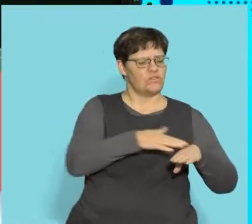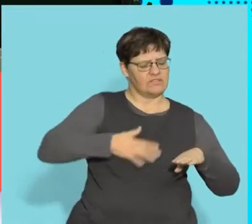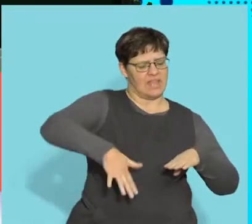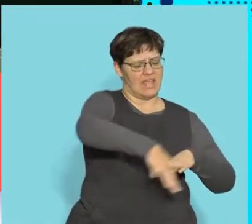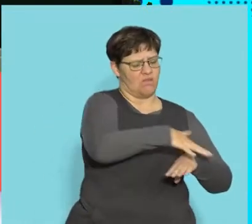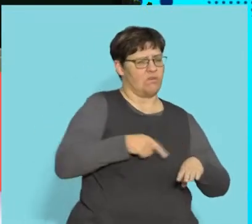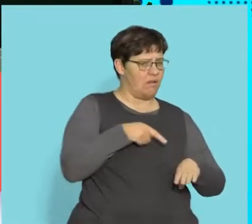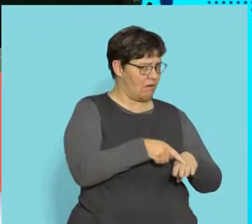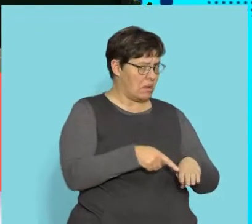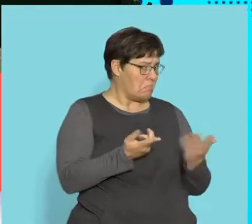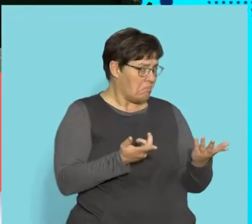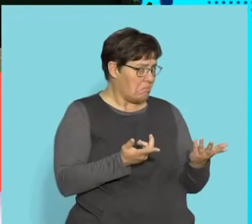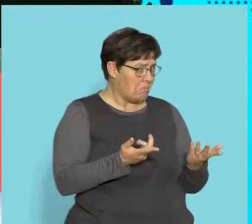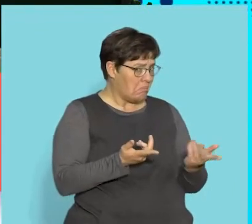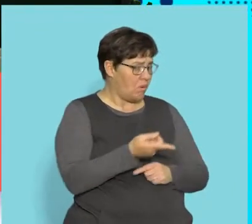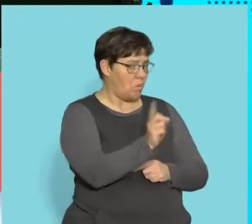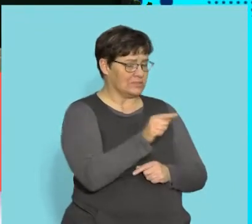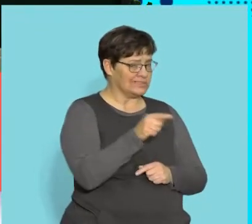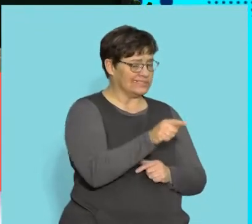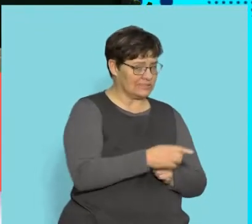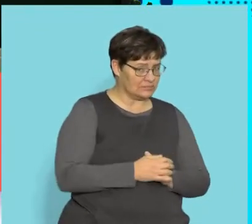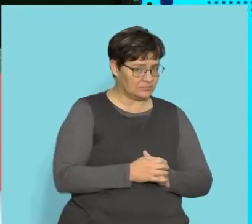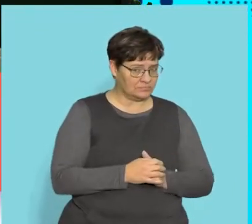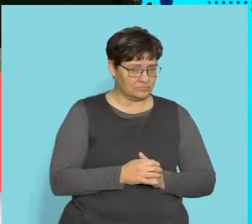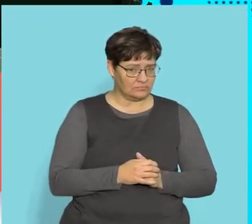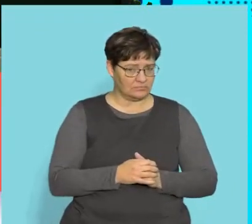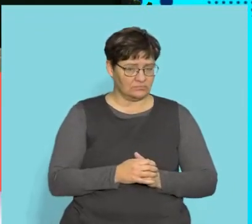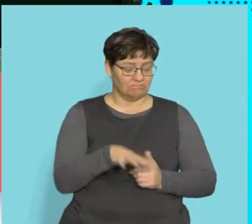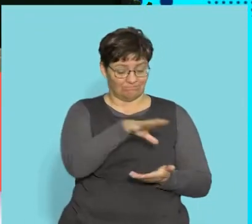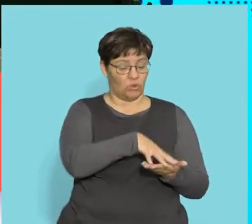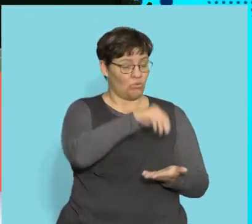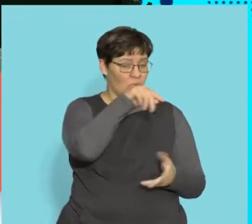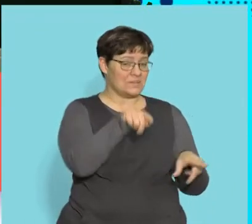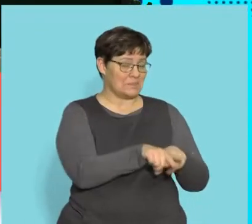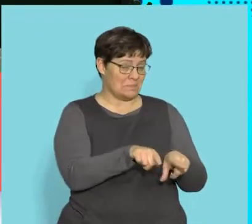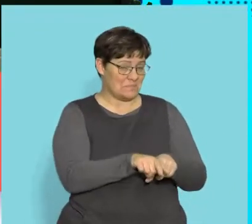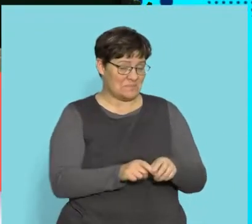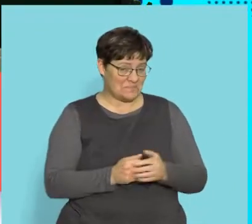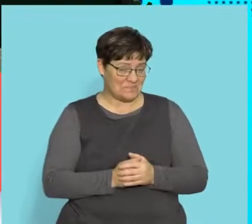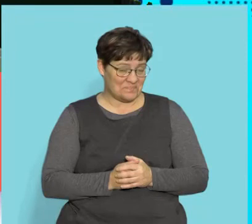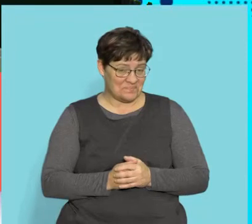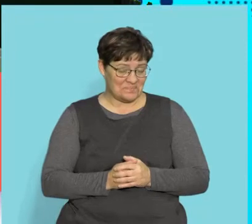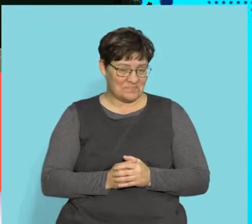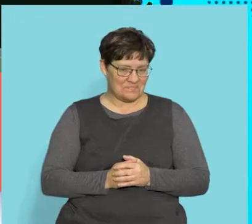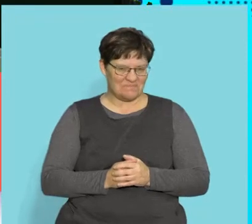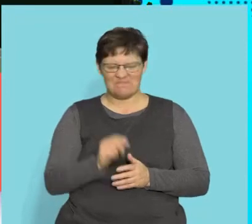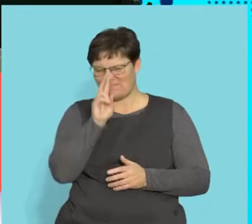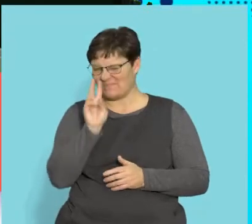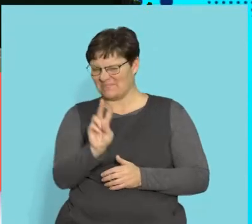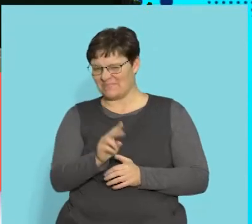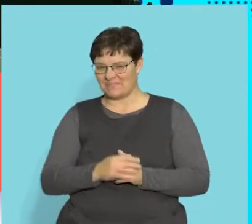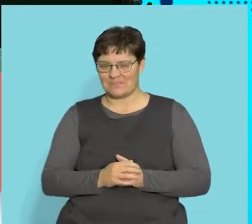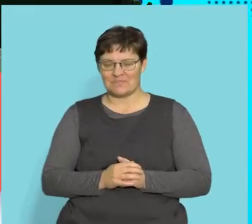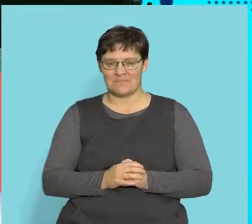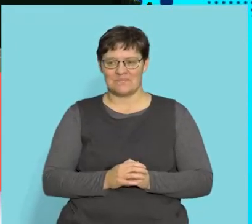any conclusions about the surface area of a cone when a scale factor has been introduced. Let's